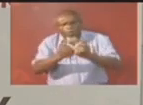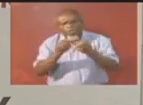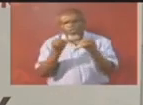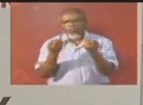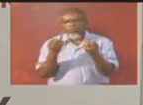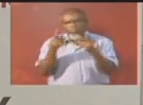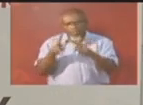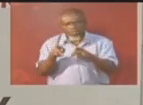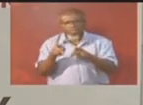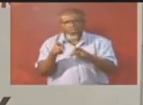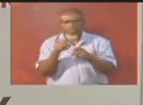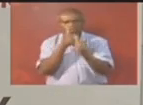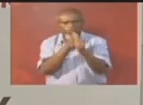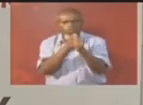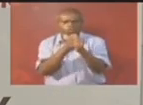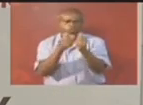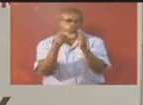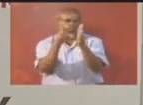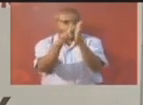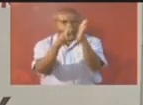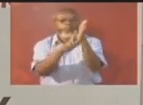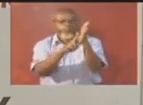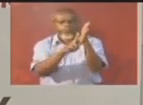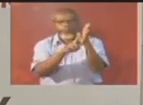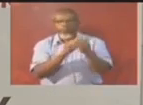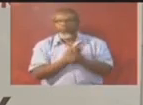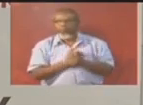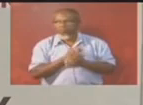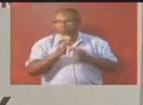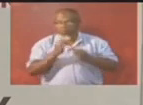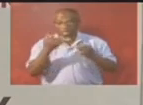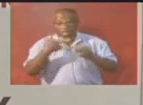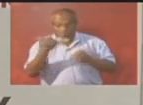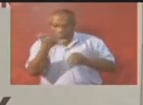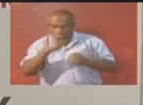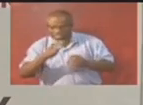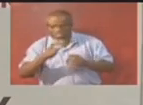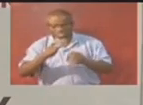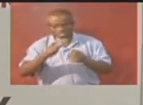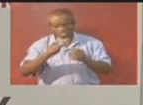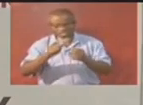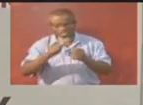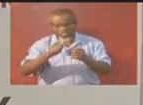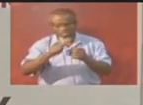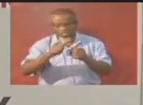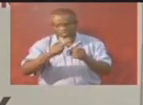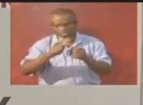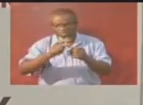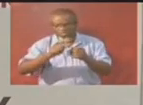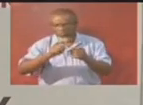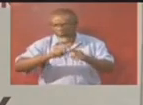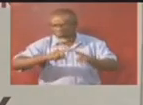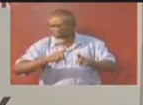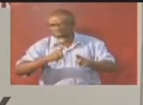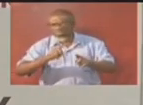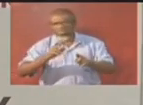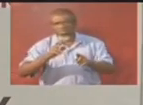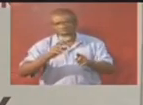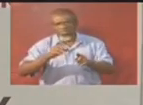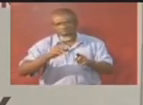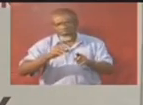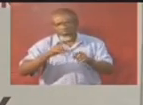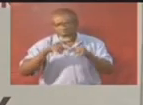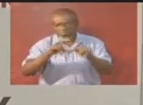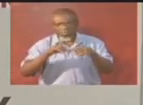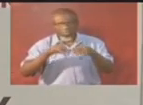force applied. Any leaks, so to speak, in that braking force by movement when we shouldn't have movement,